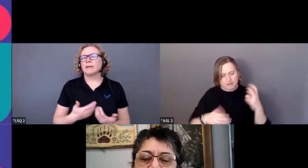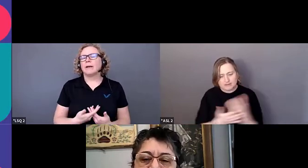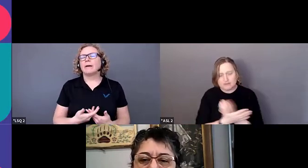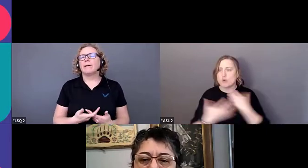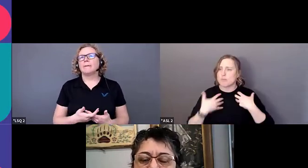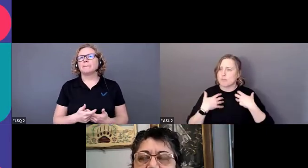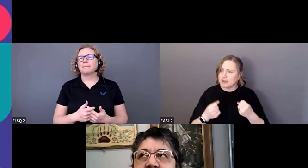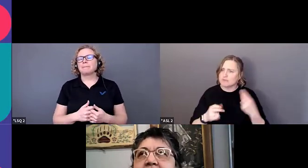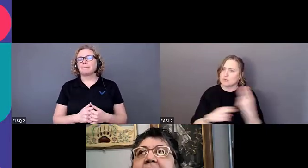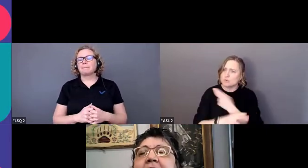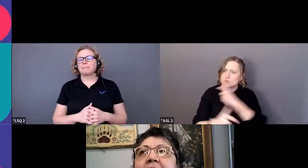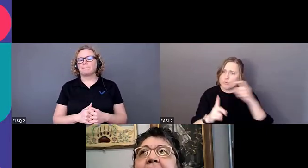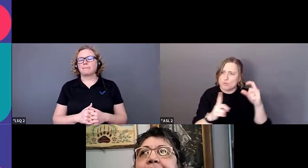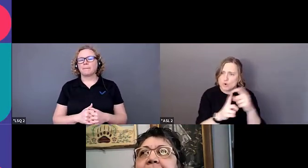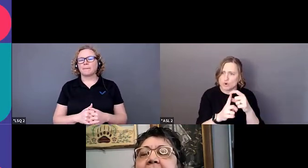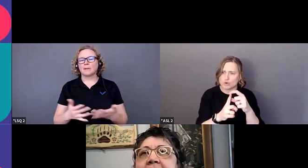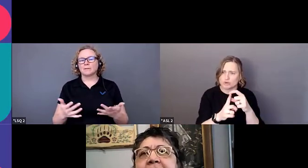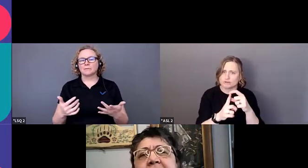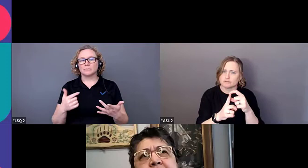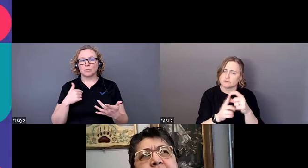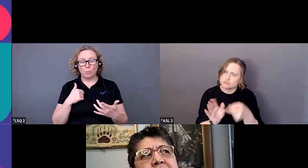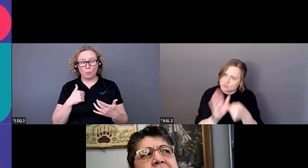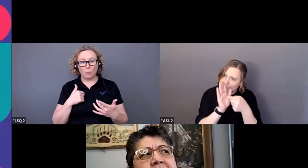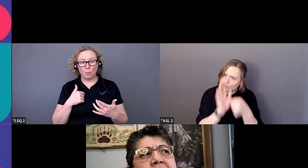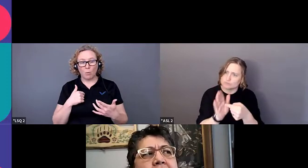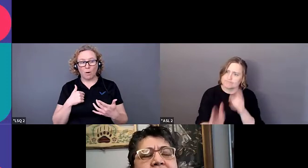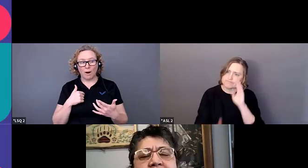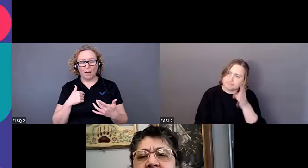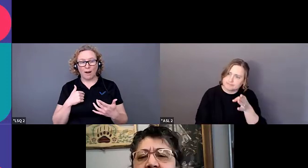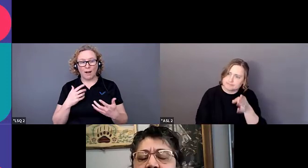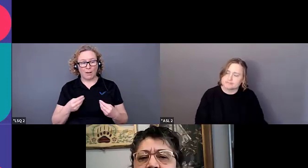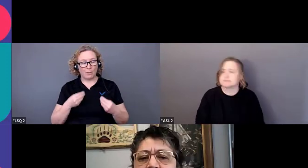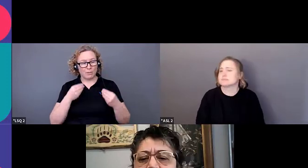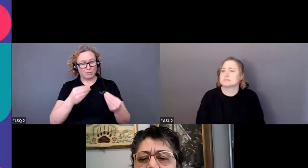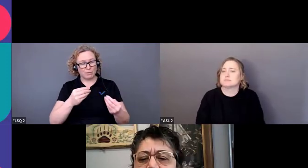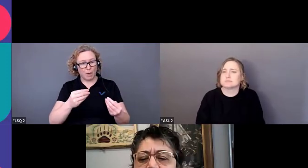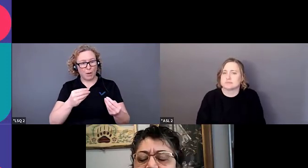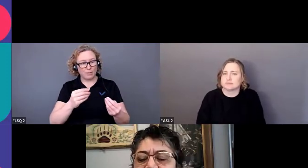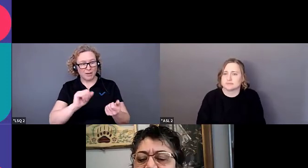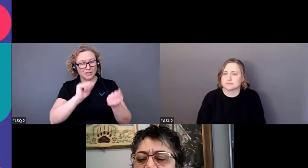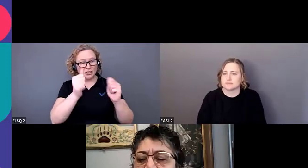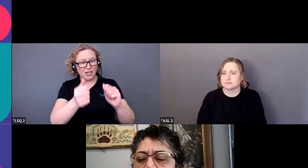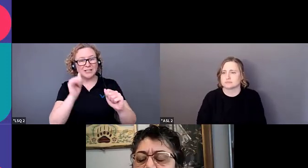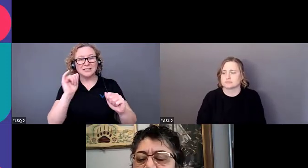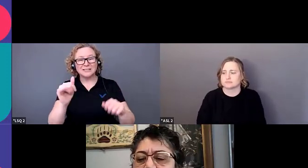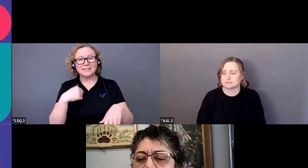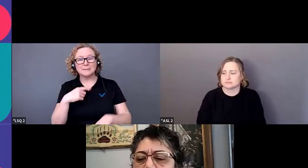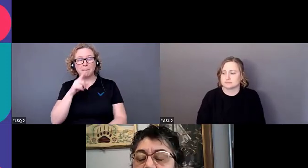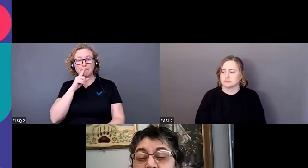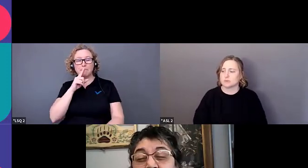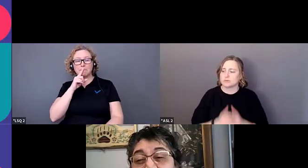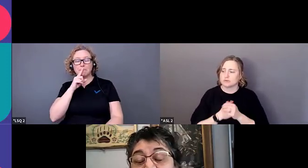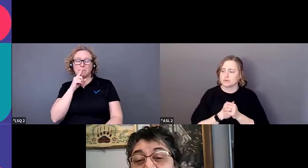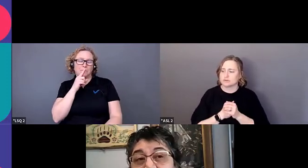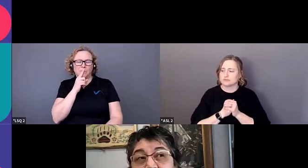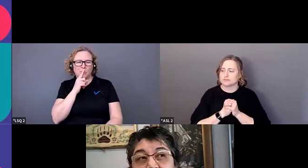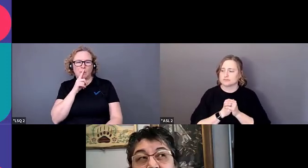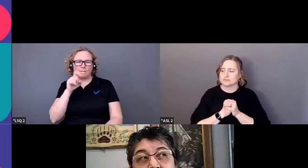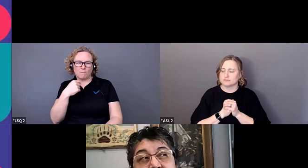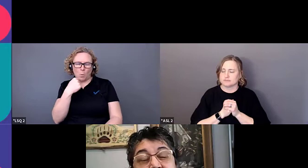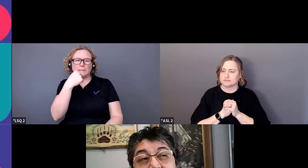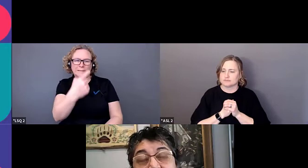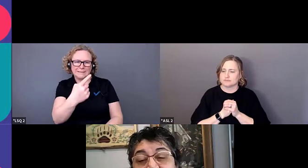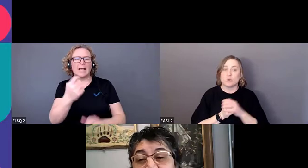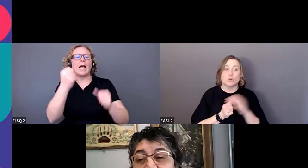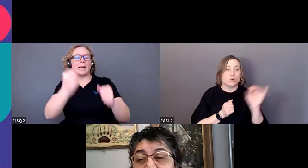that space. And then I'm really acknowledging that I'm feeling a bit overwhelmed and